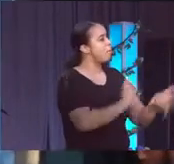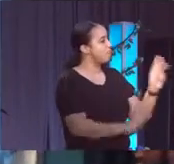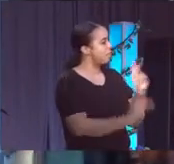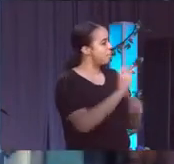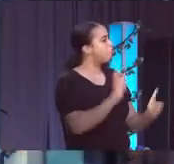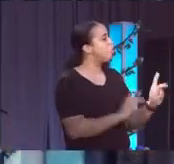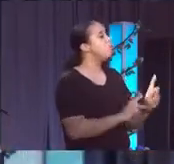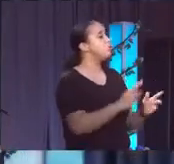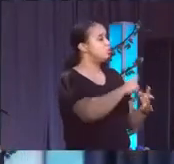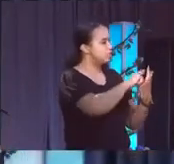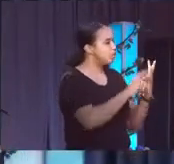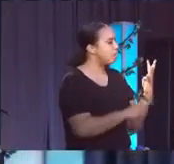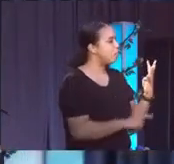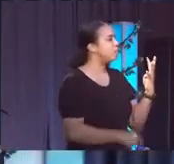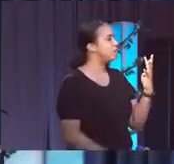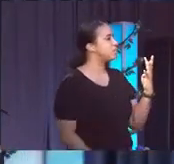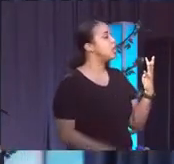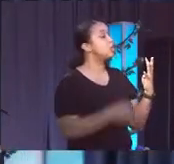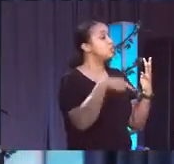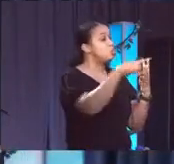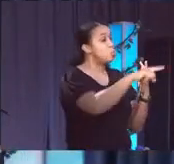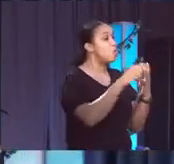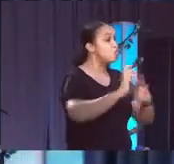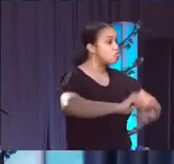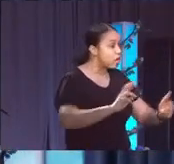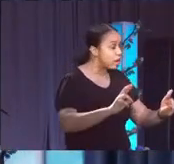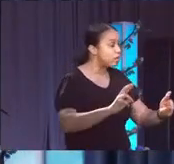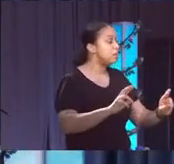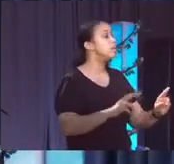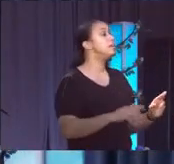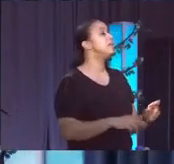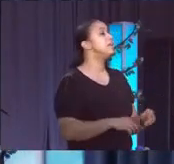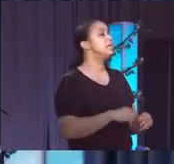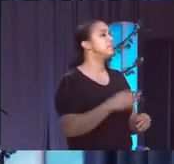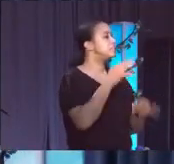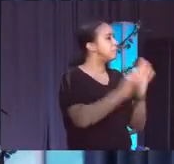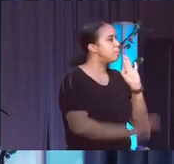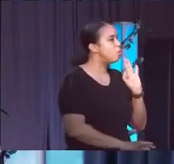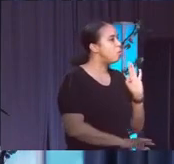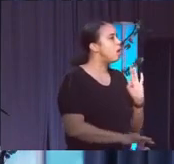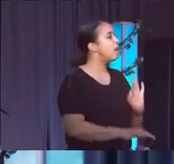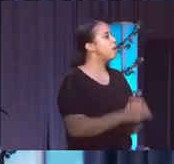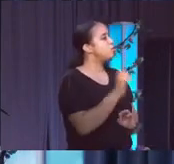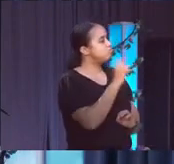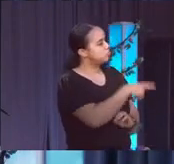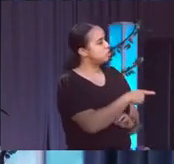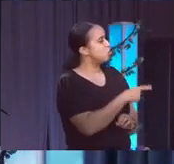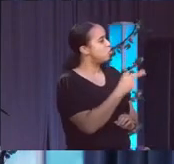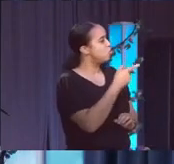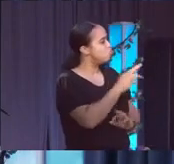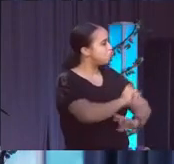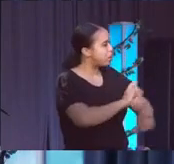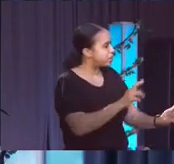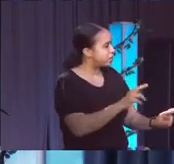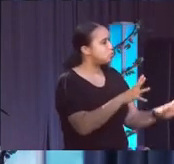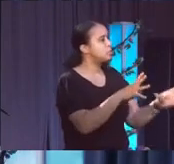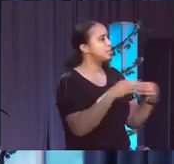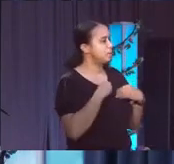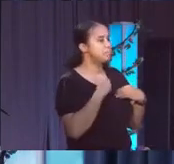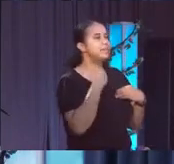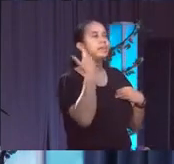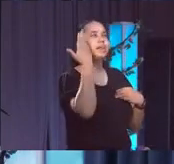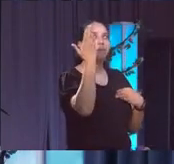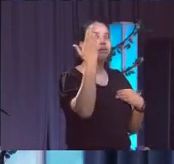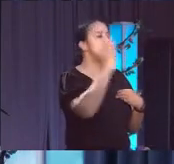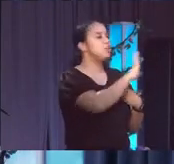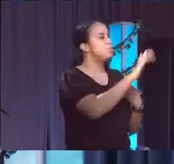Once you share those four things, because you were prepared to open your mouth, it's a simple ask. Are you ready to accept him